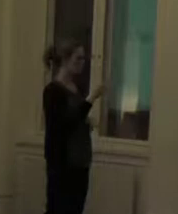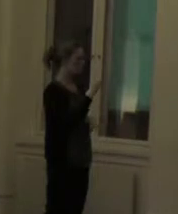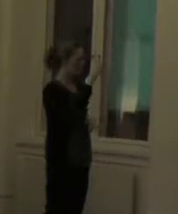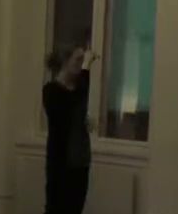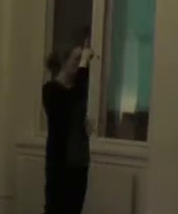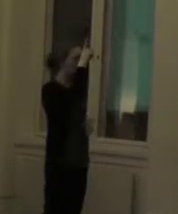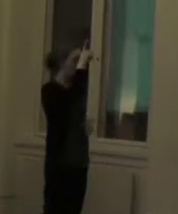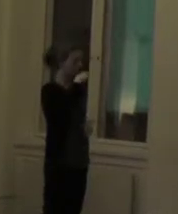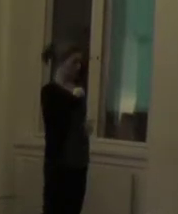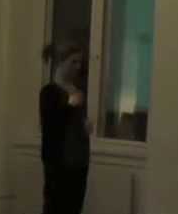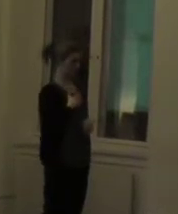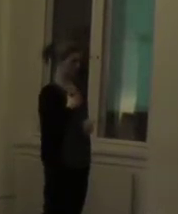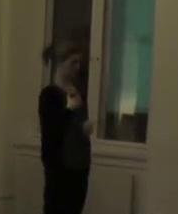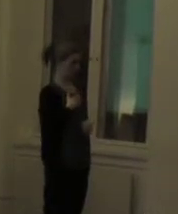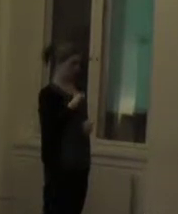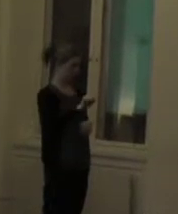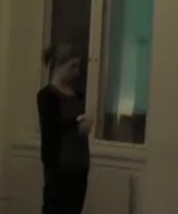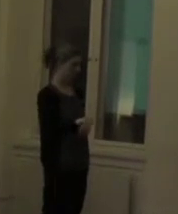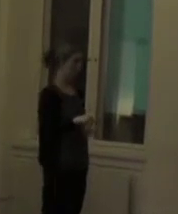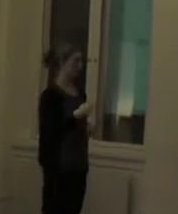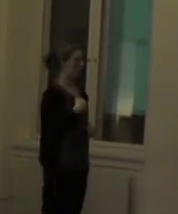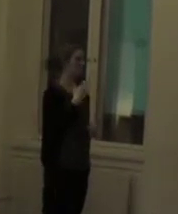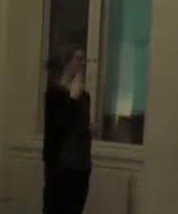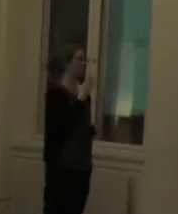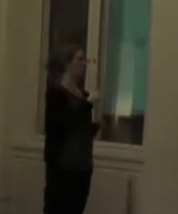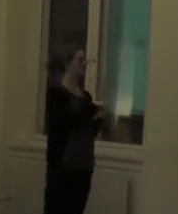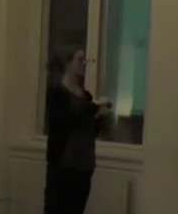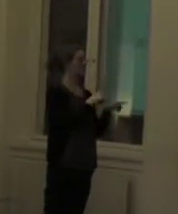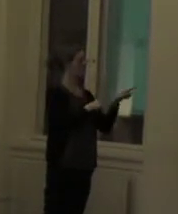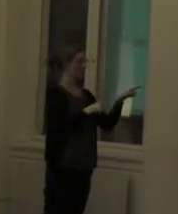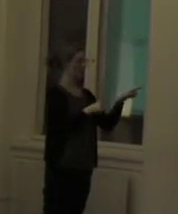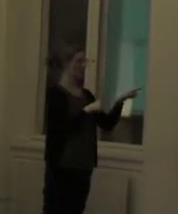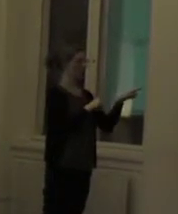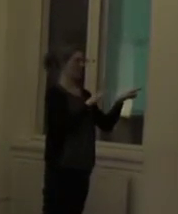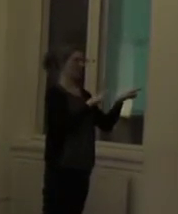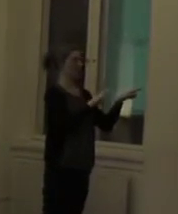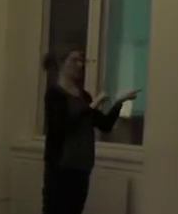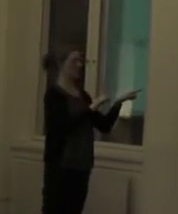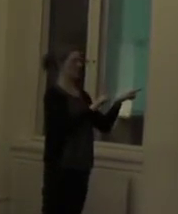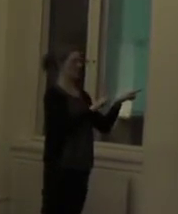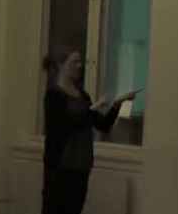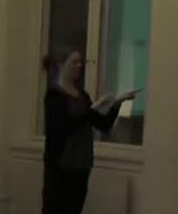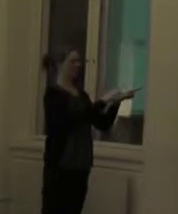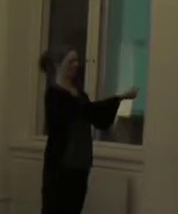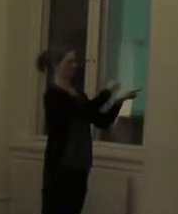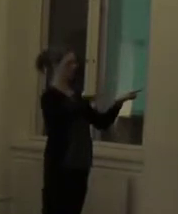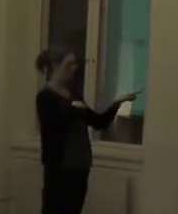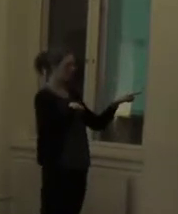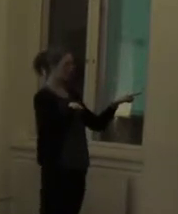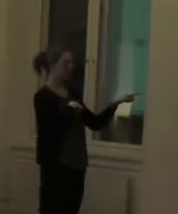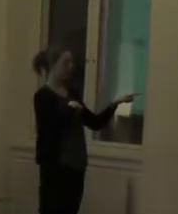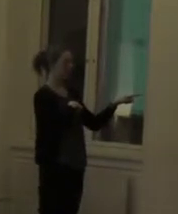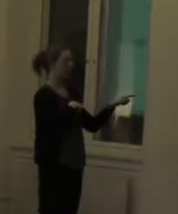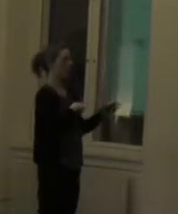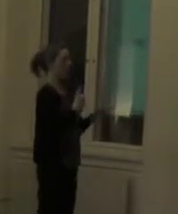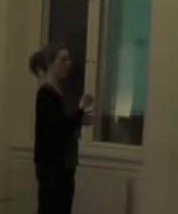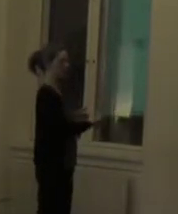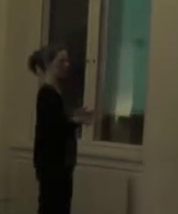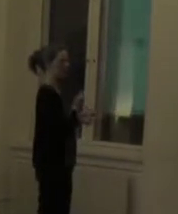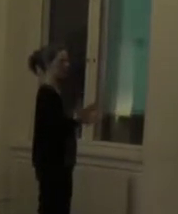Sweden, and it took me 30 minutes to be here, and it took me like an hour to decide.